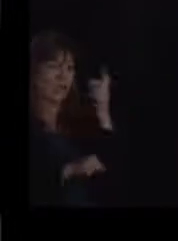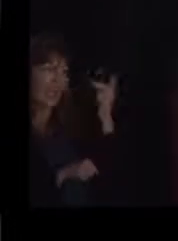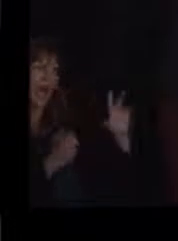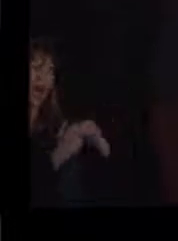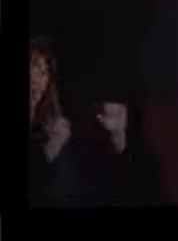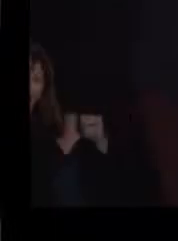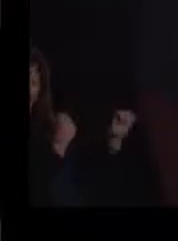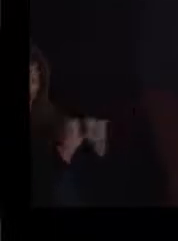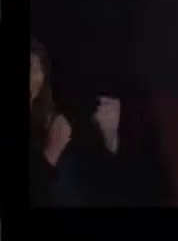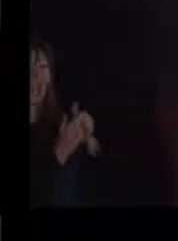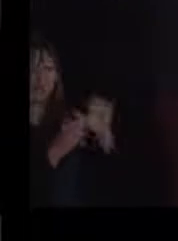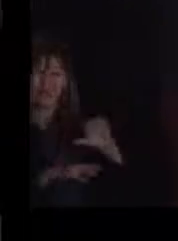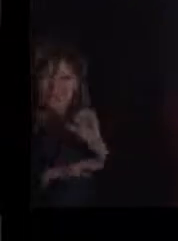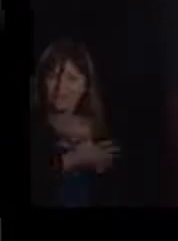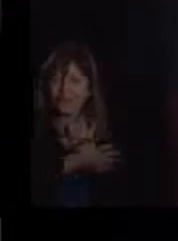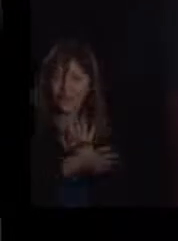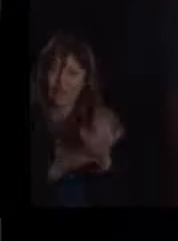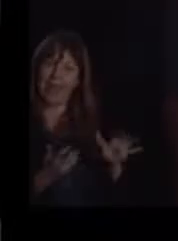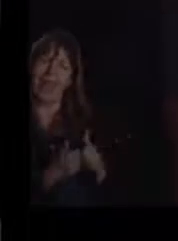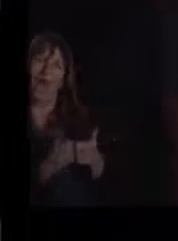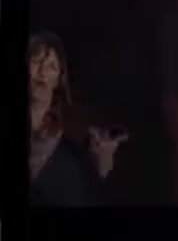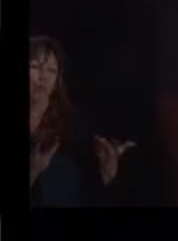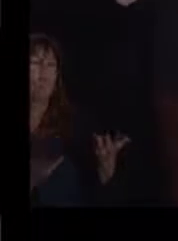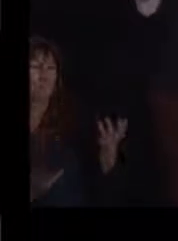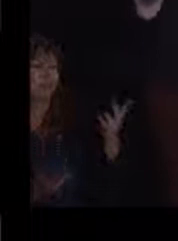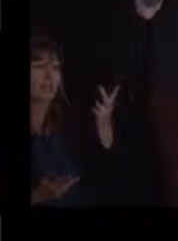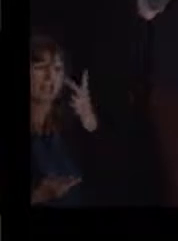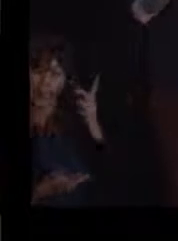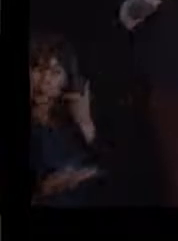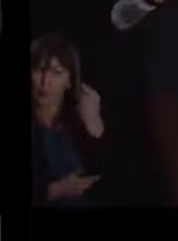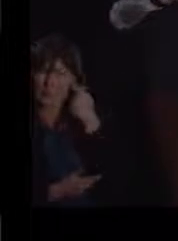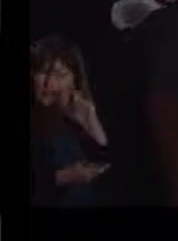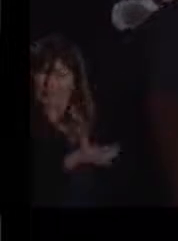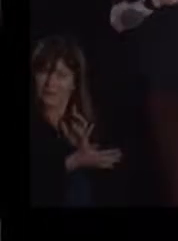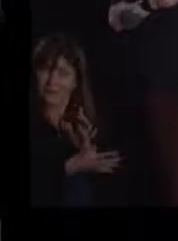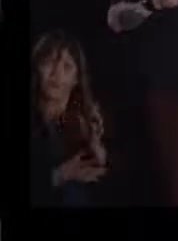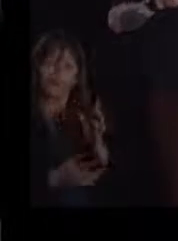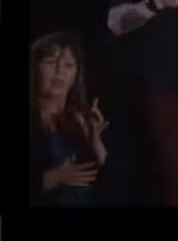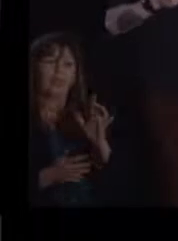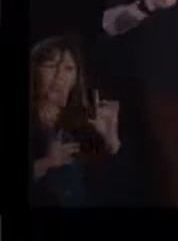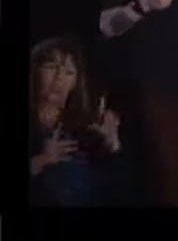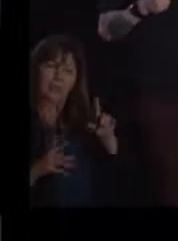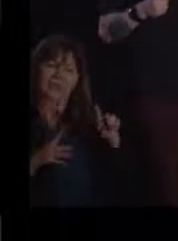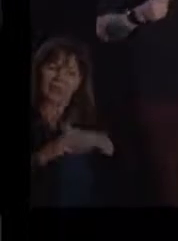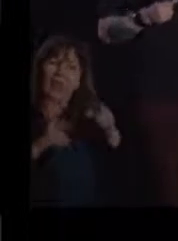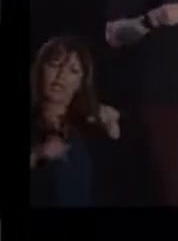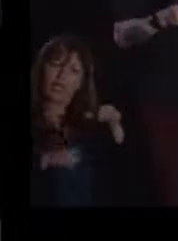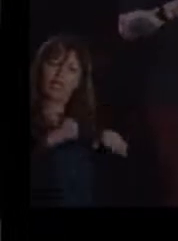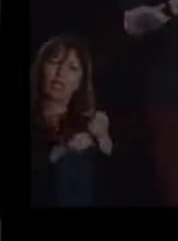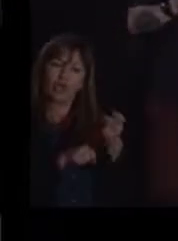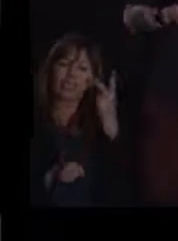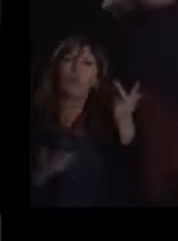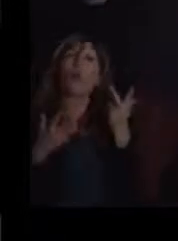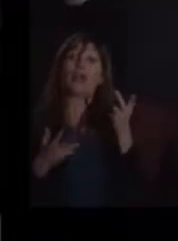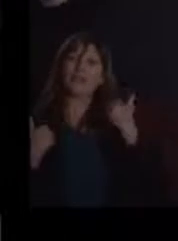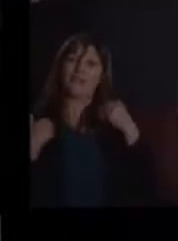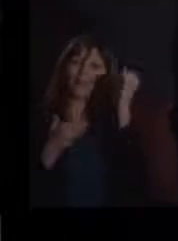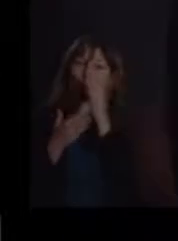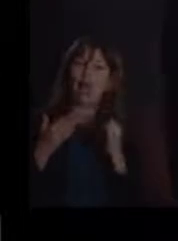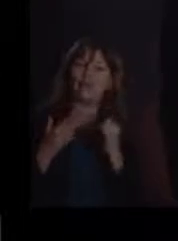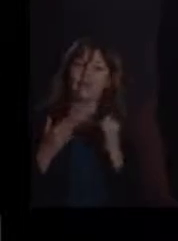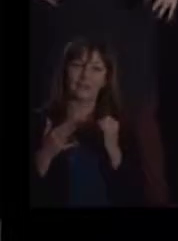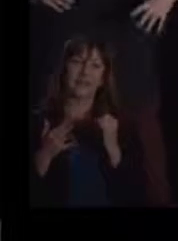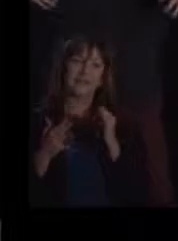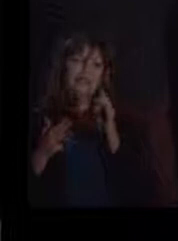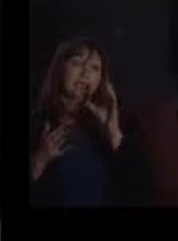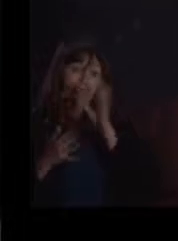they were making the Shaun the Sheep feature film that they made a release this year, that they were looking for freelance graphic designers to join the crew,